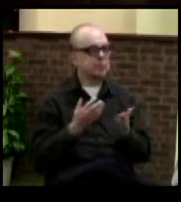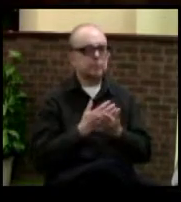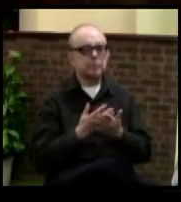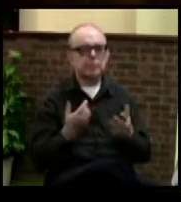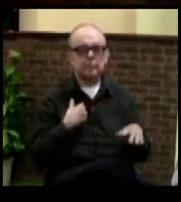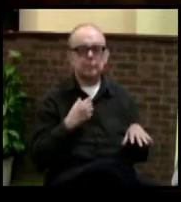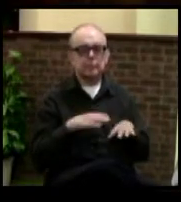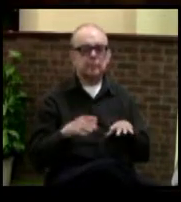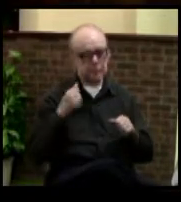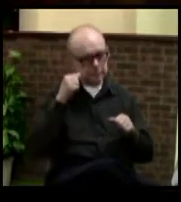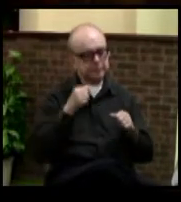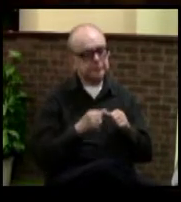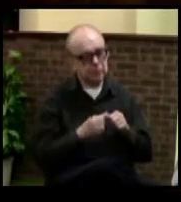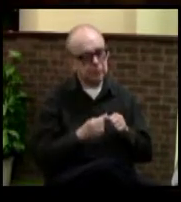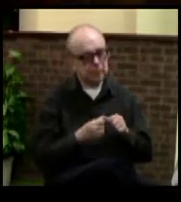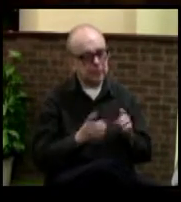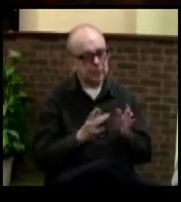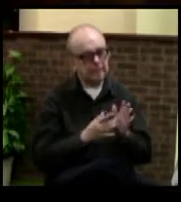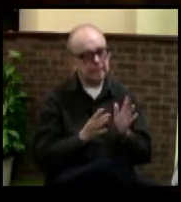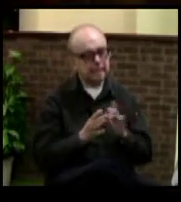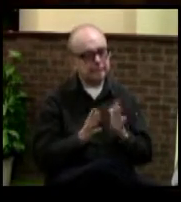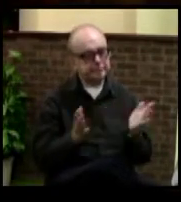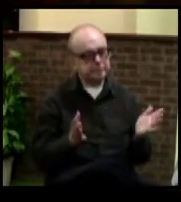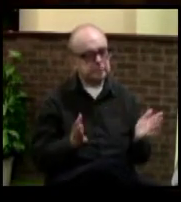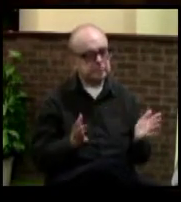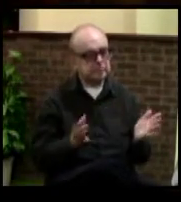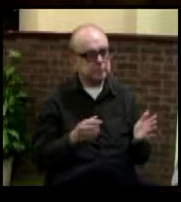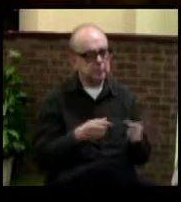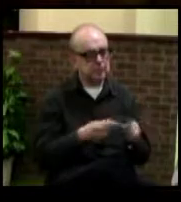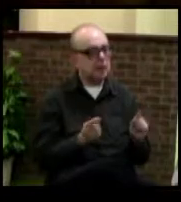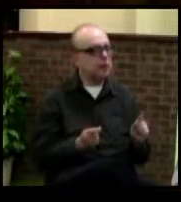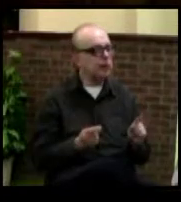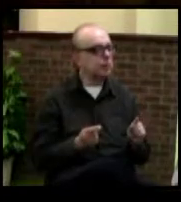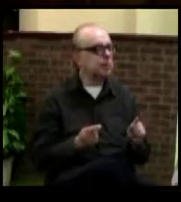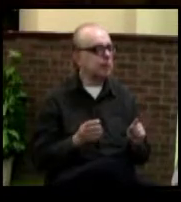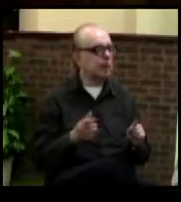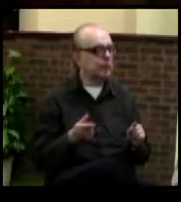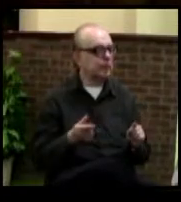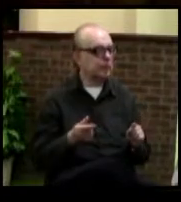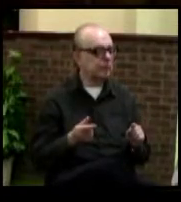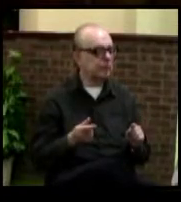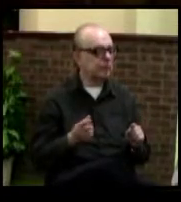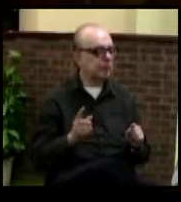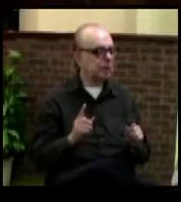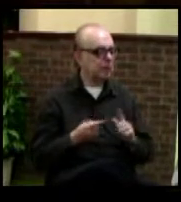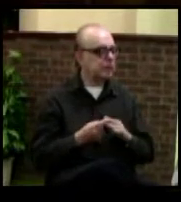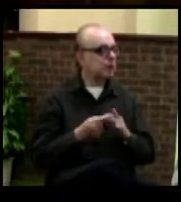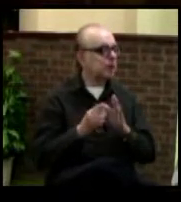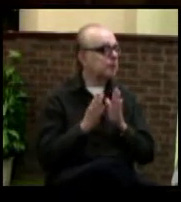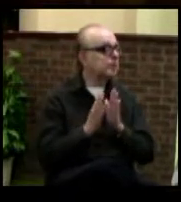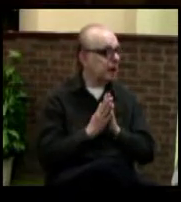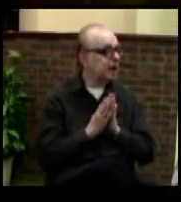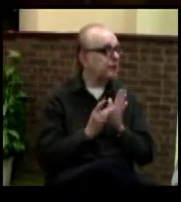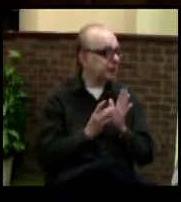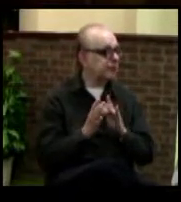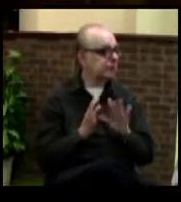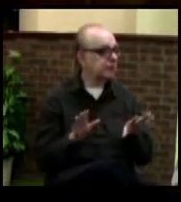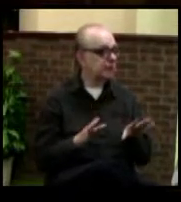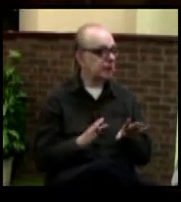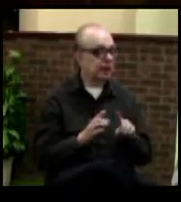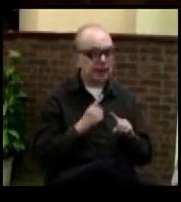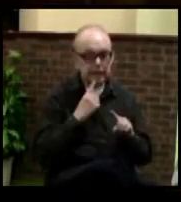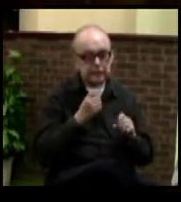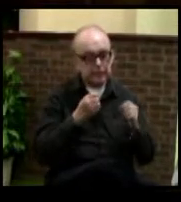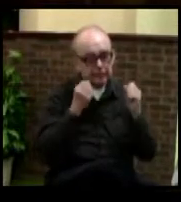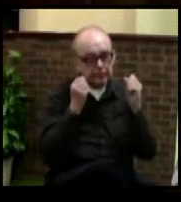the things that I do. And remember when Jesus was in the Garden of Gethsemane, what did he do? He started praying. And he